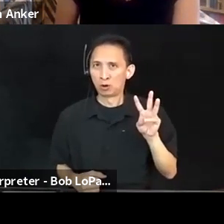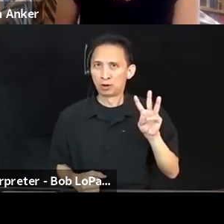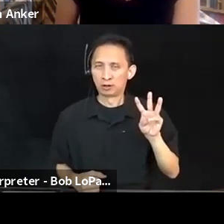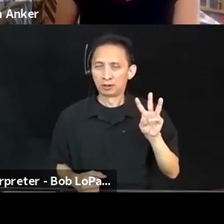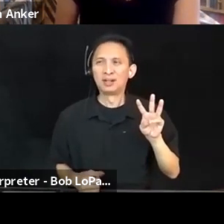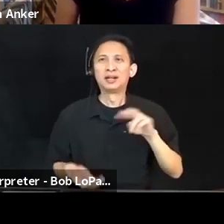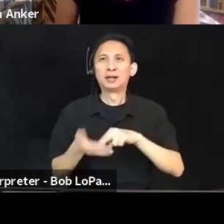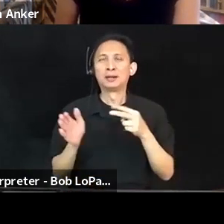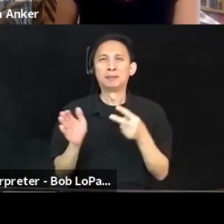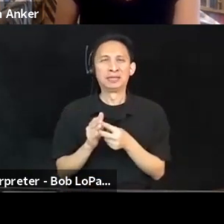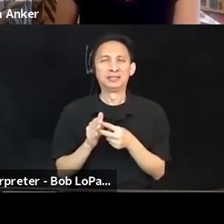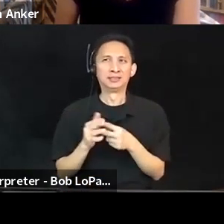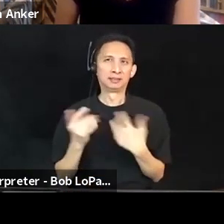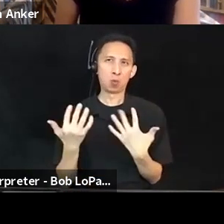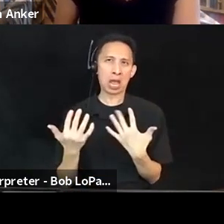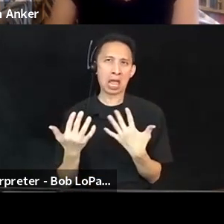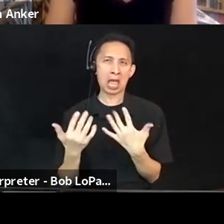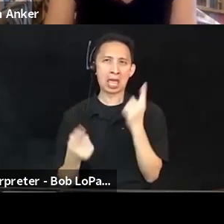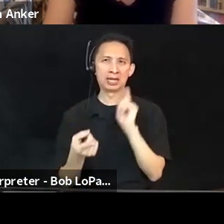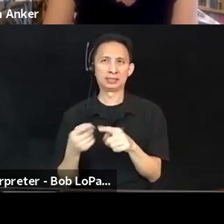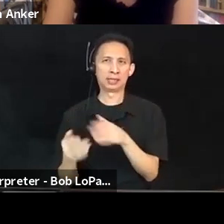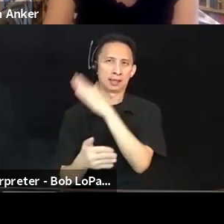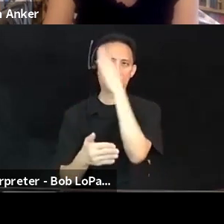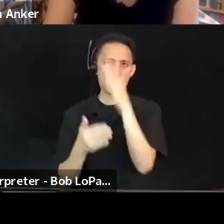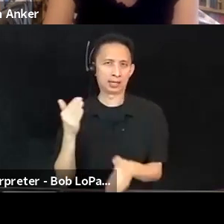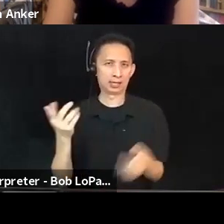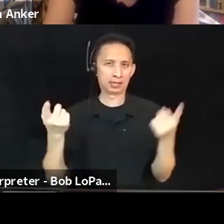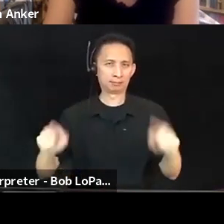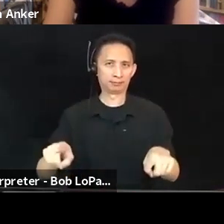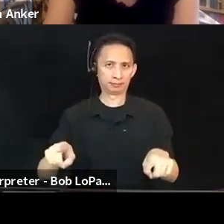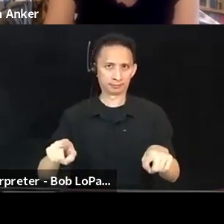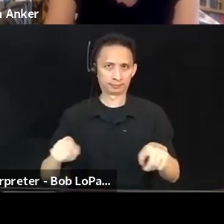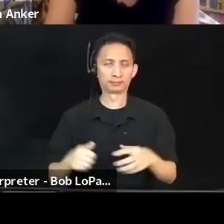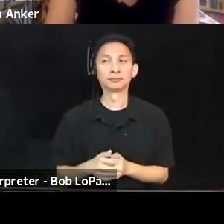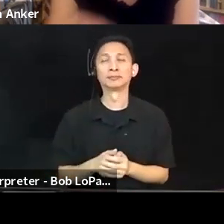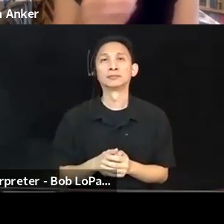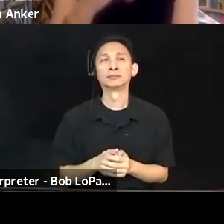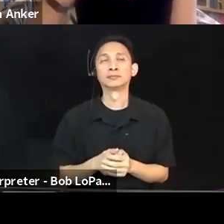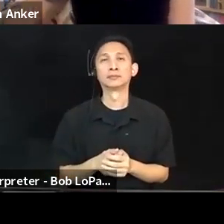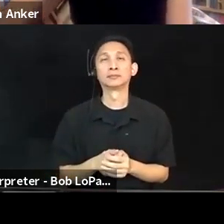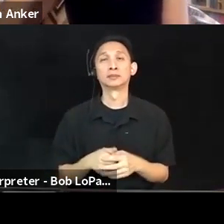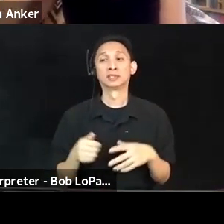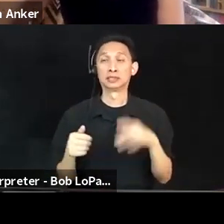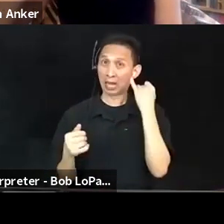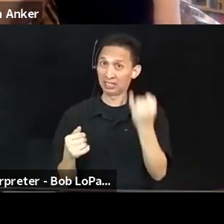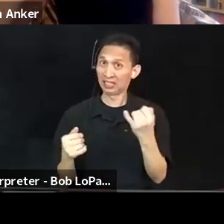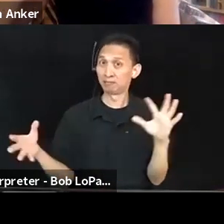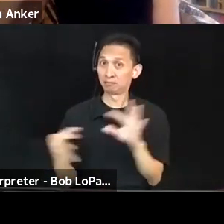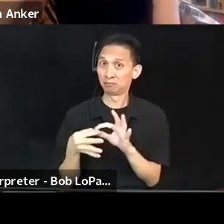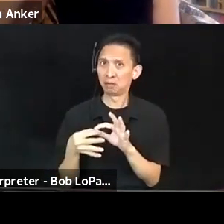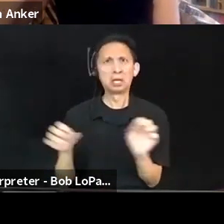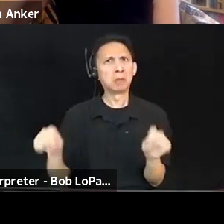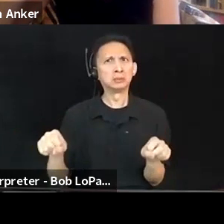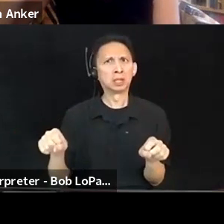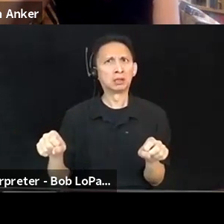which a festival of reconciliation is possible. Doesn't